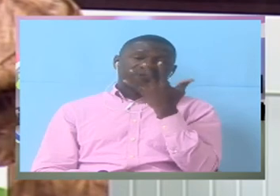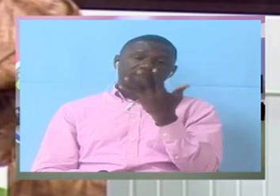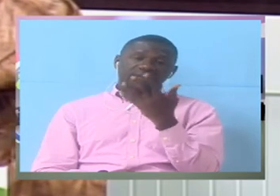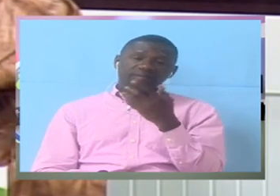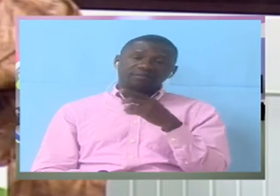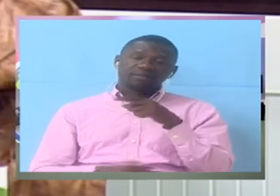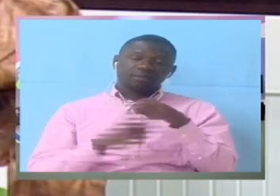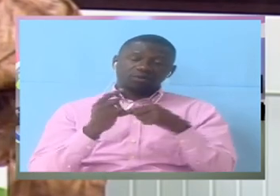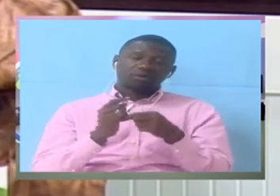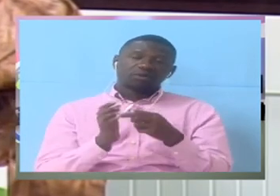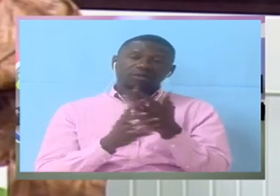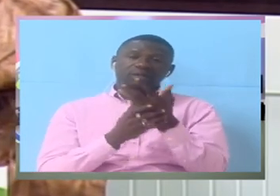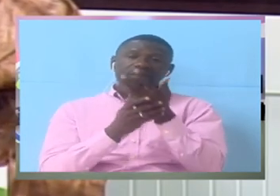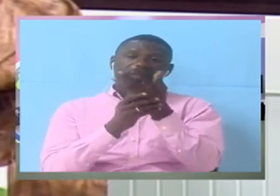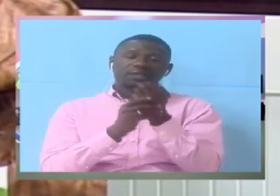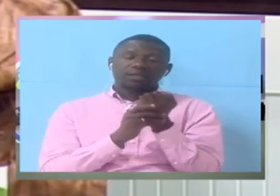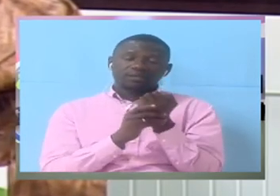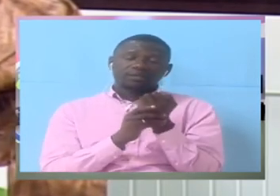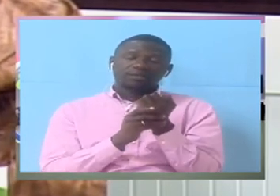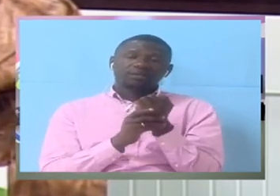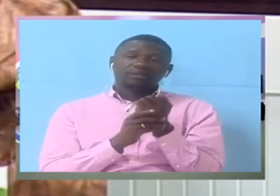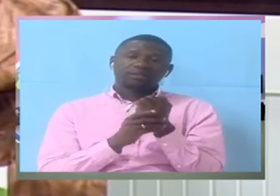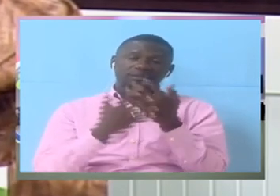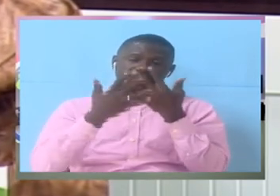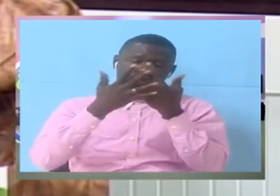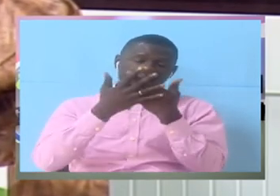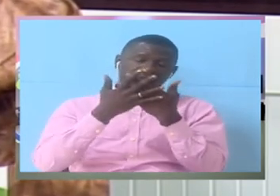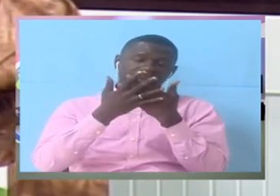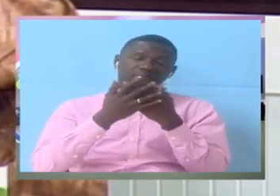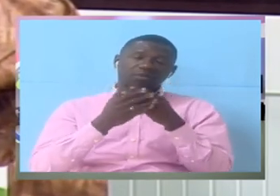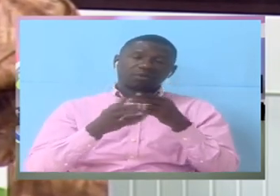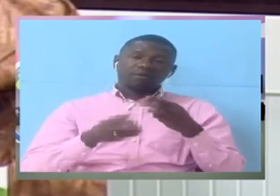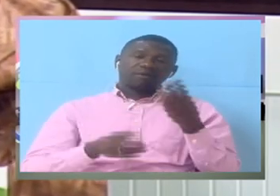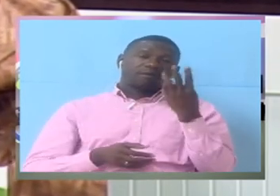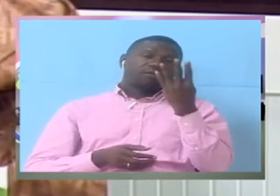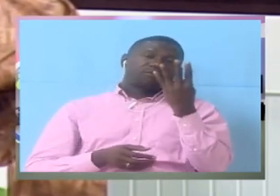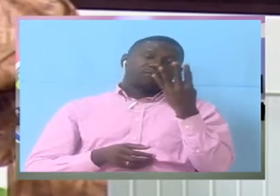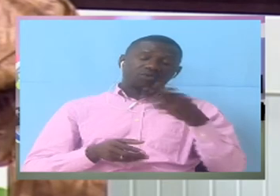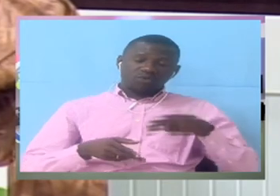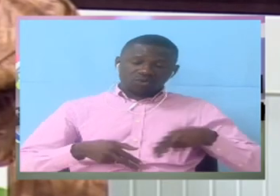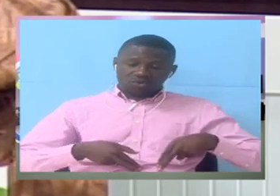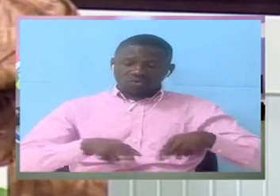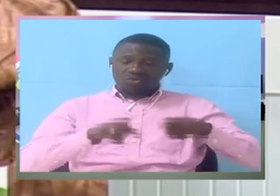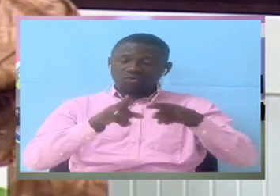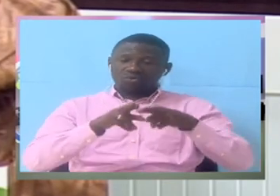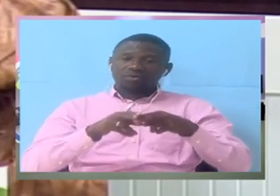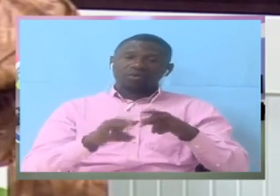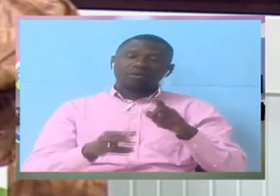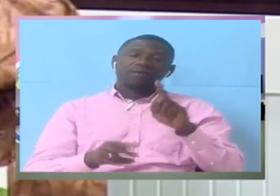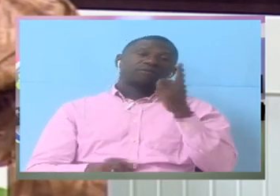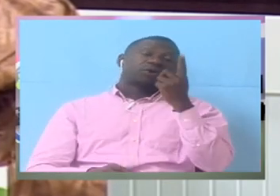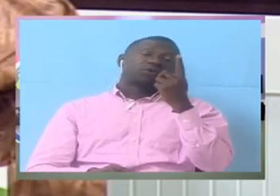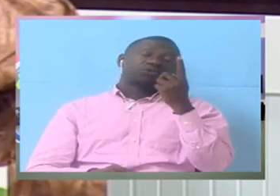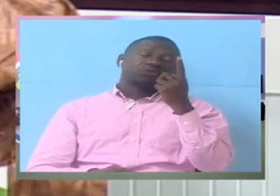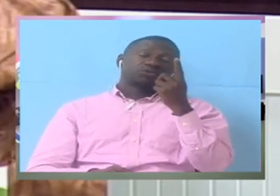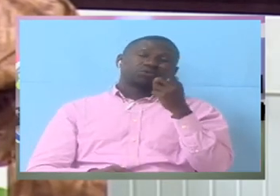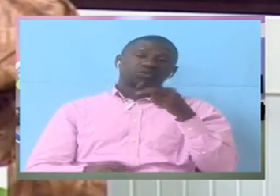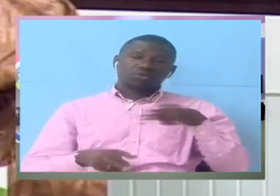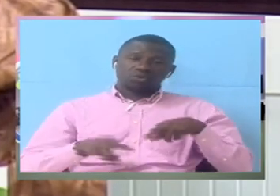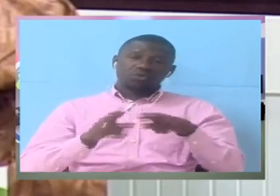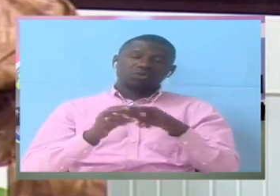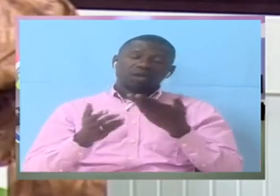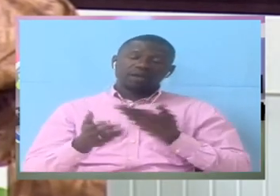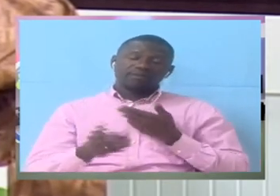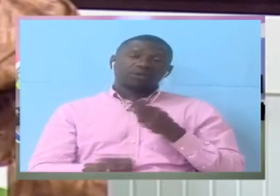cells. Row nan lebeji. There are 4 rows. You are first row. First row. 26 cells lebeji. 26 cells